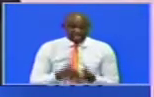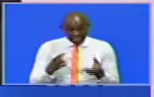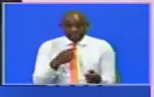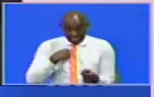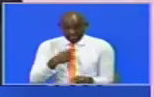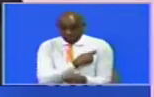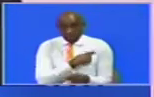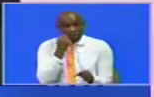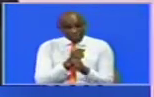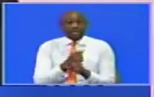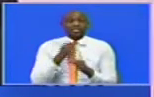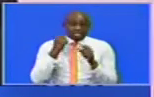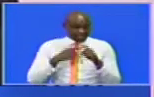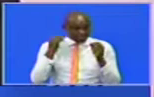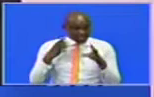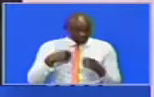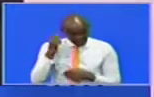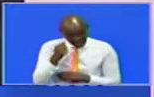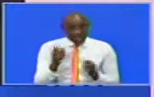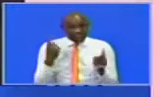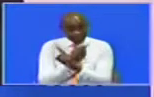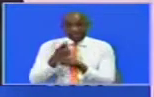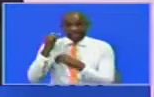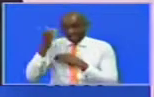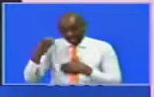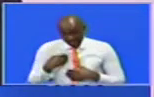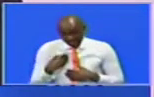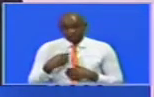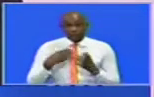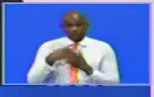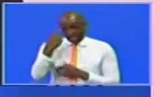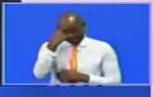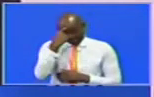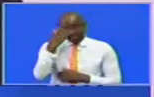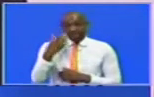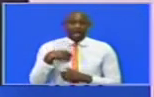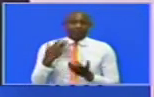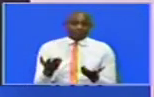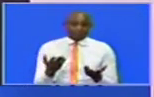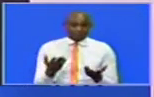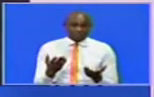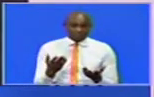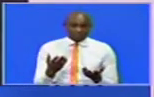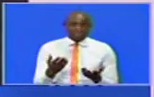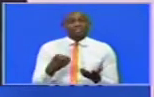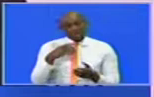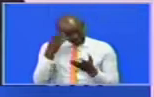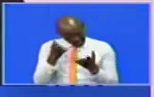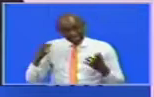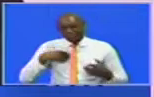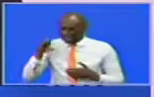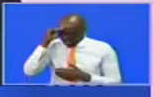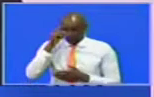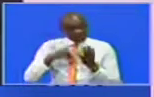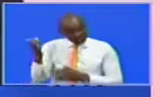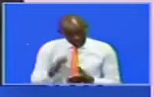worked not only in Kenya, I have had experience in other countries, including Asia. I've worked as far as Cambodia. And some of the things we've learned